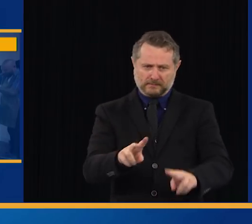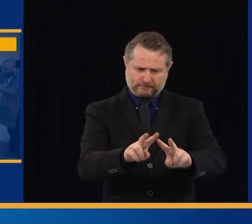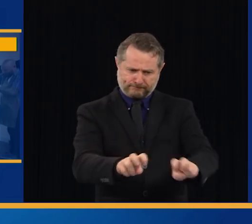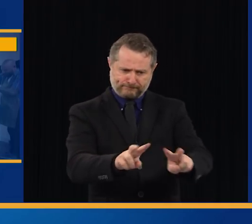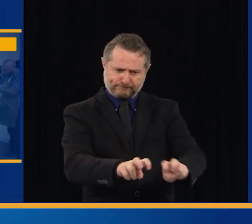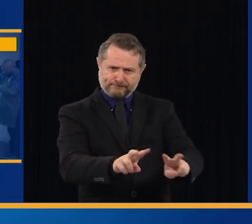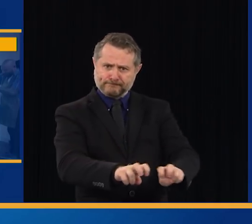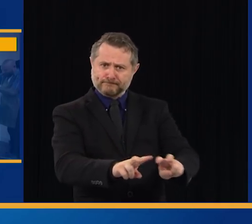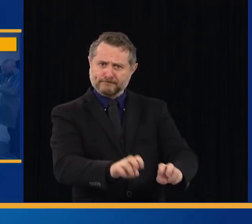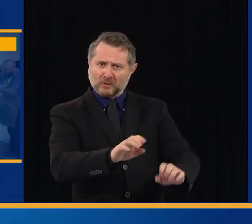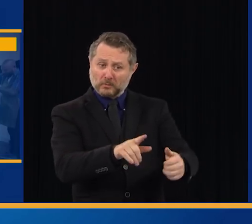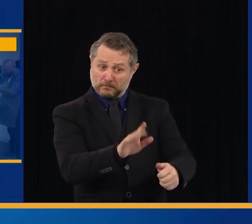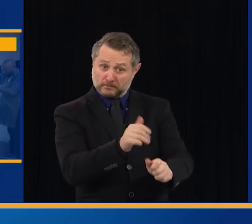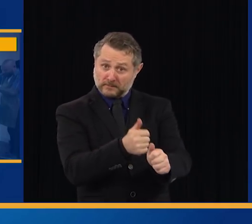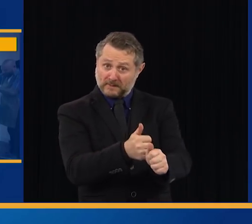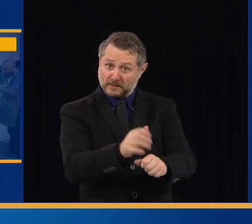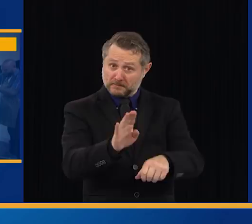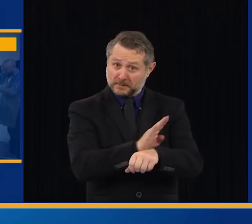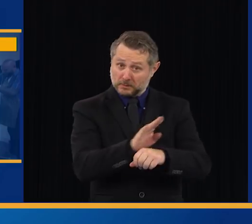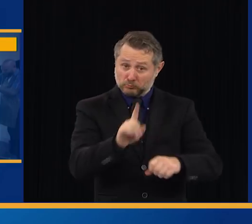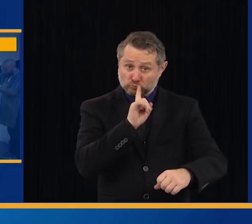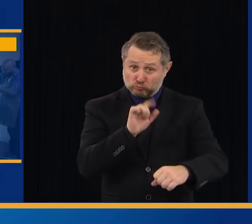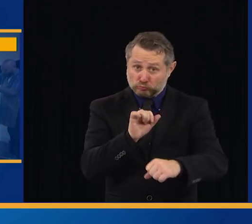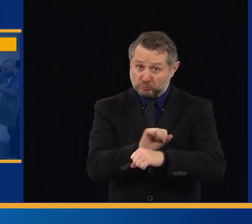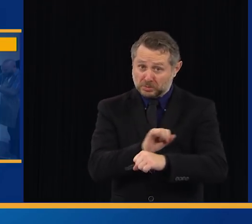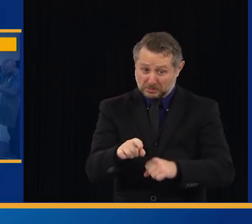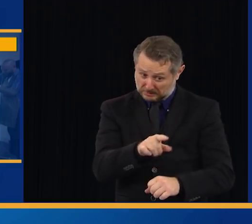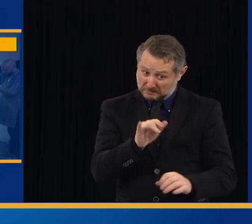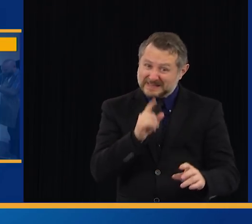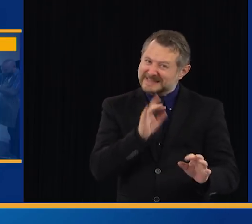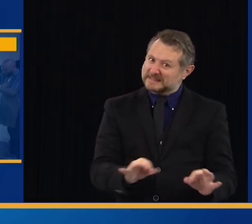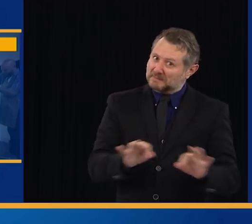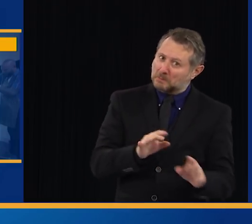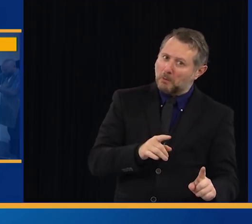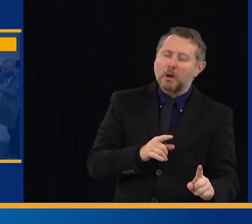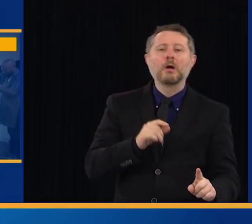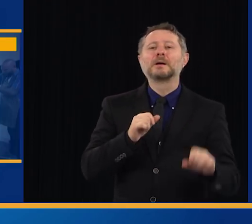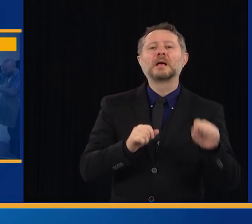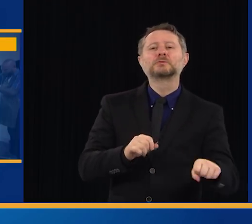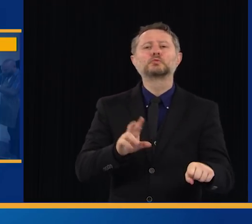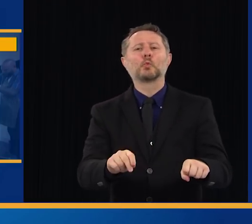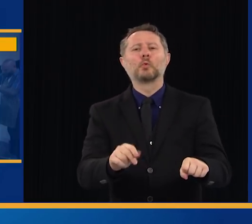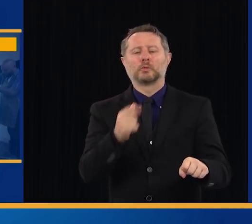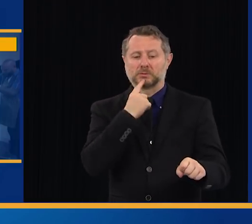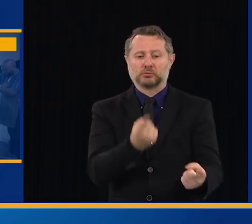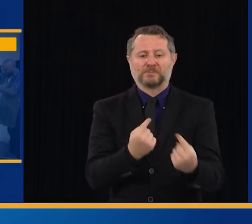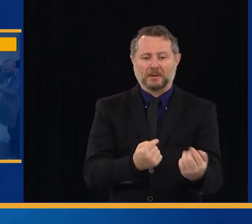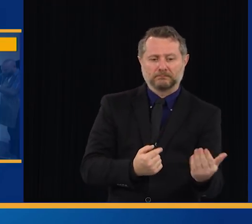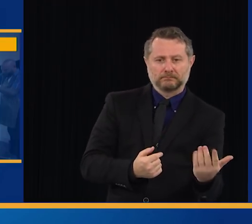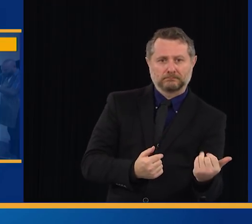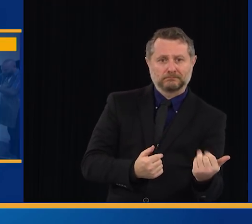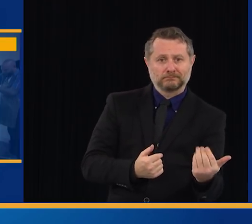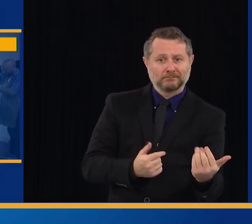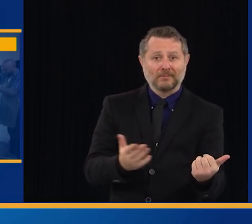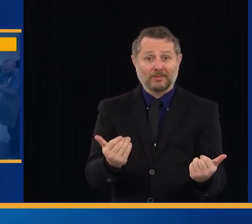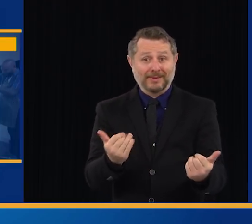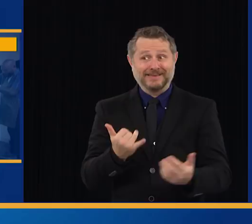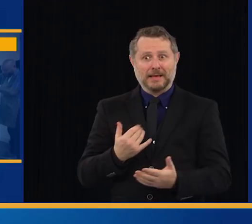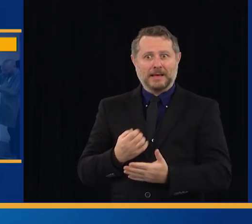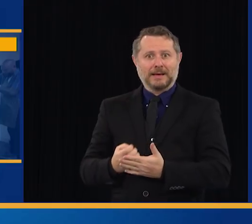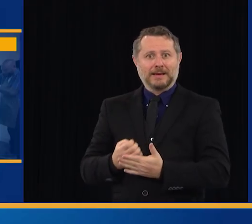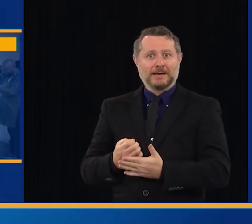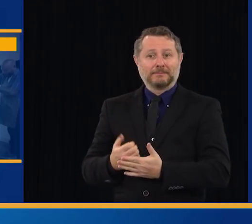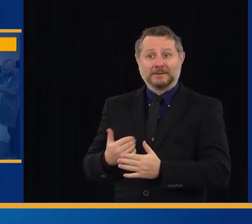is that business service, right? You have to start somewhere. Right now we have the economy working with what are